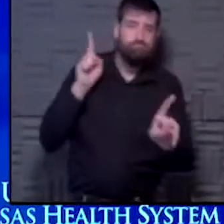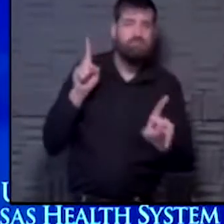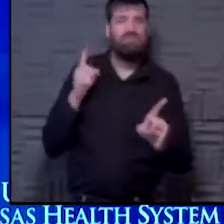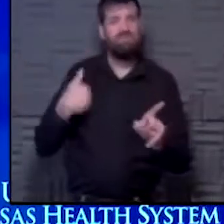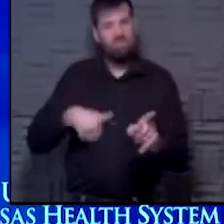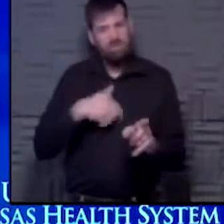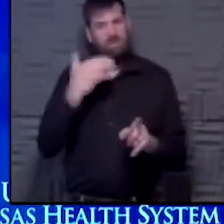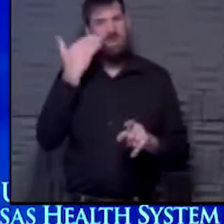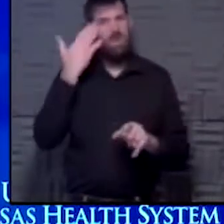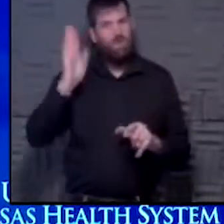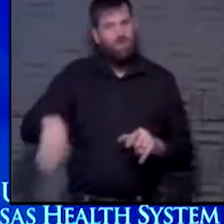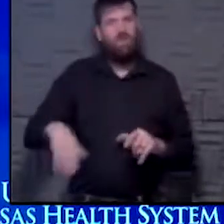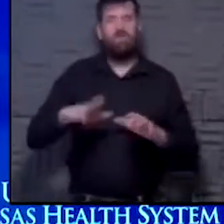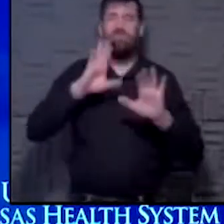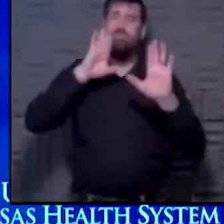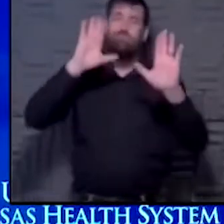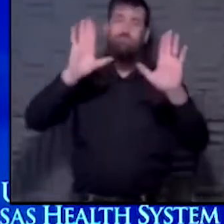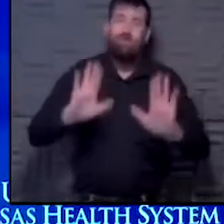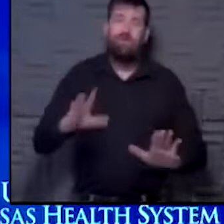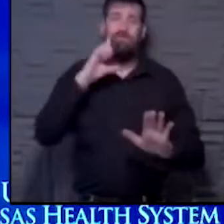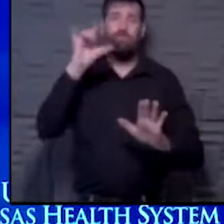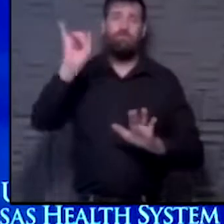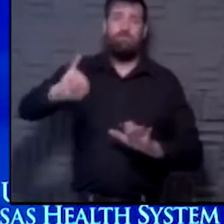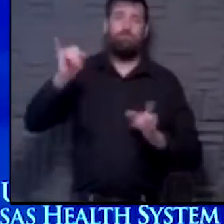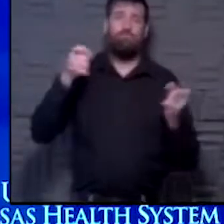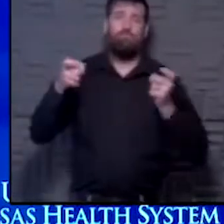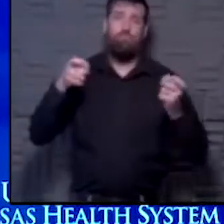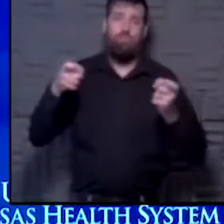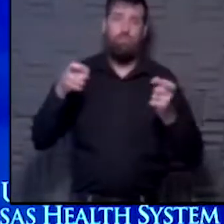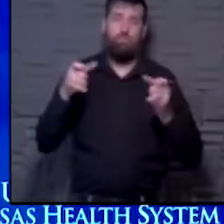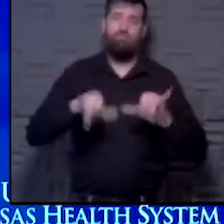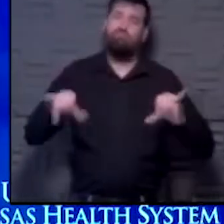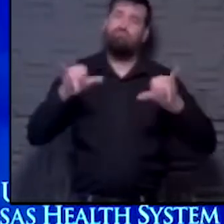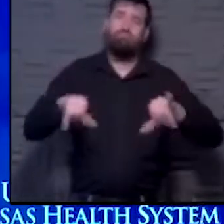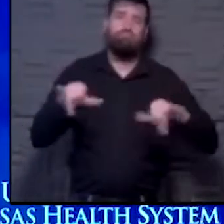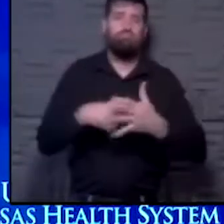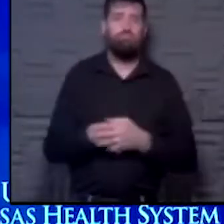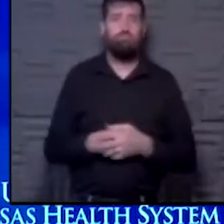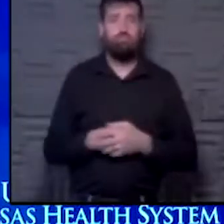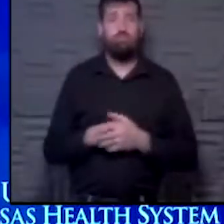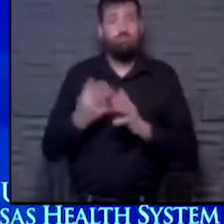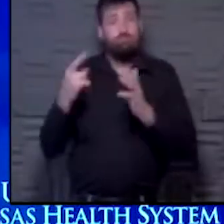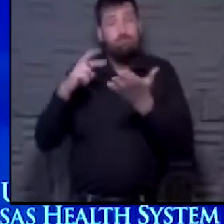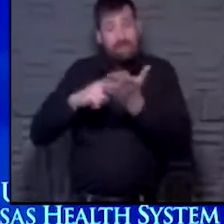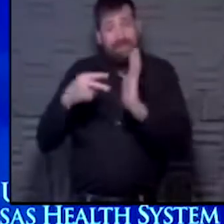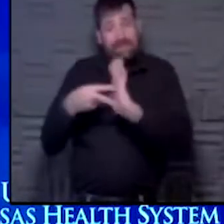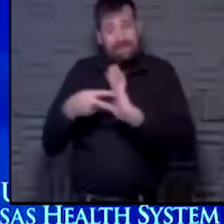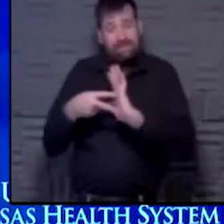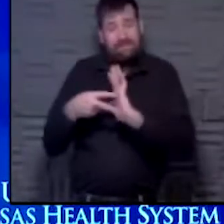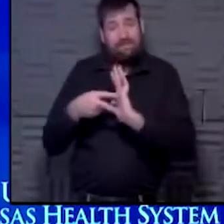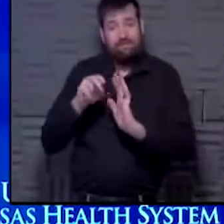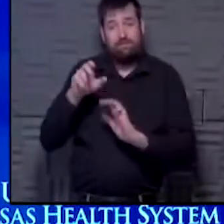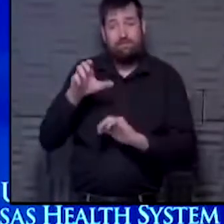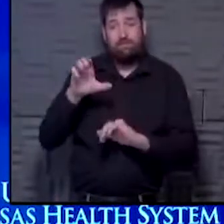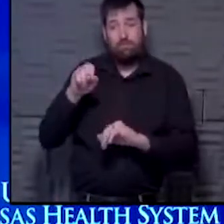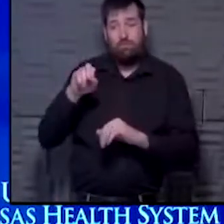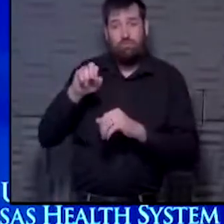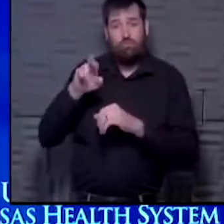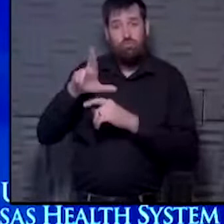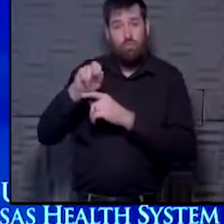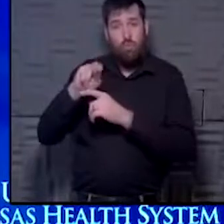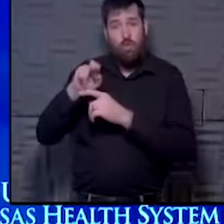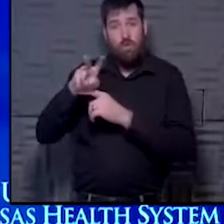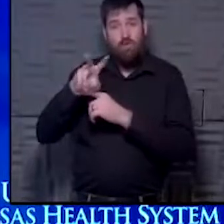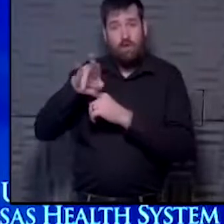we know are great infection control measures. And so that translates into the drop in coronavirus. Are we helped that